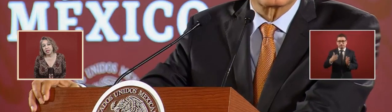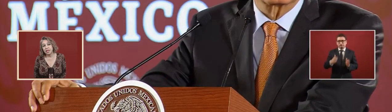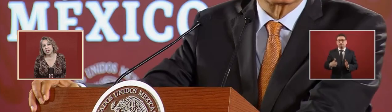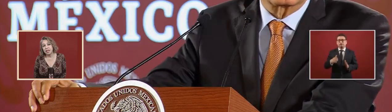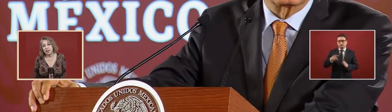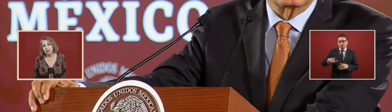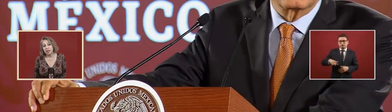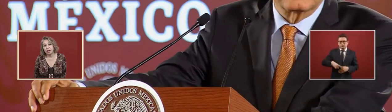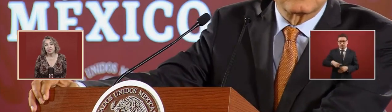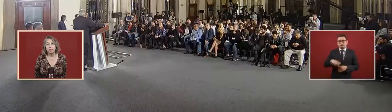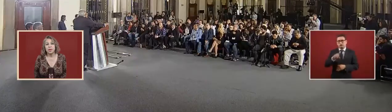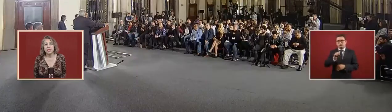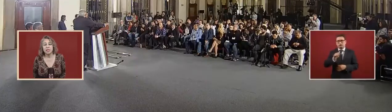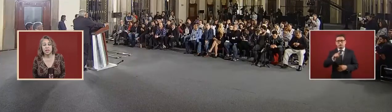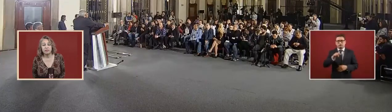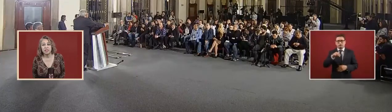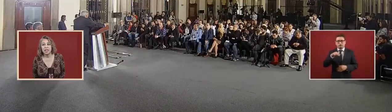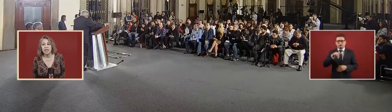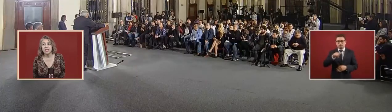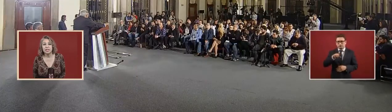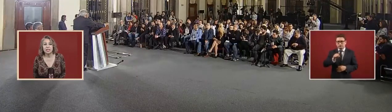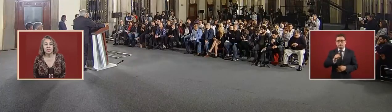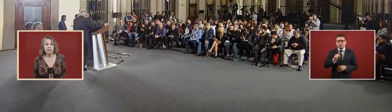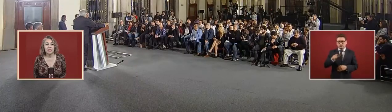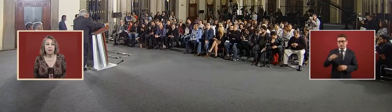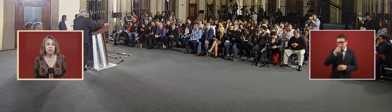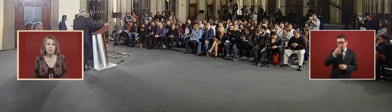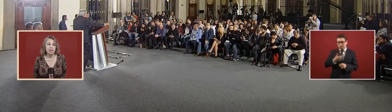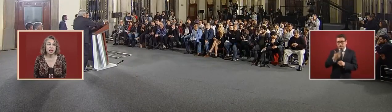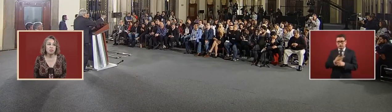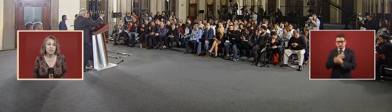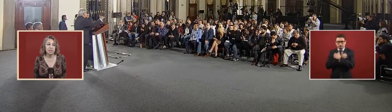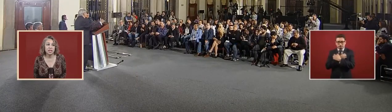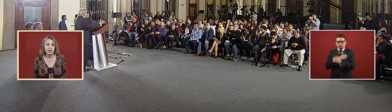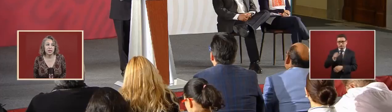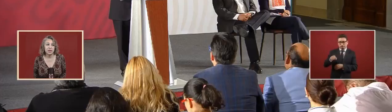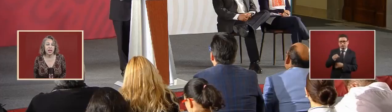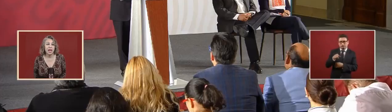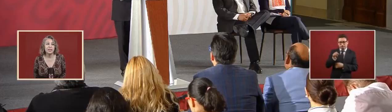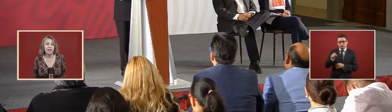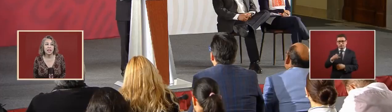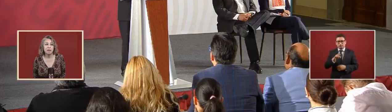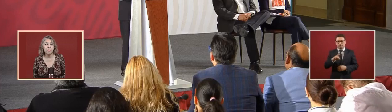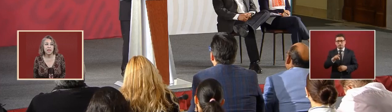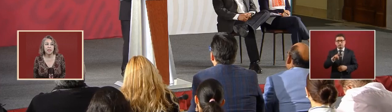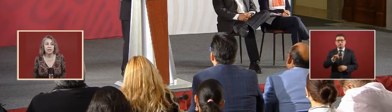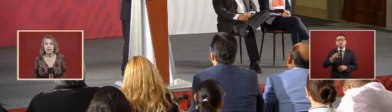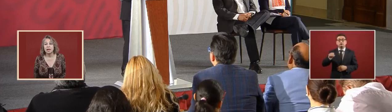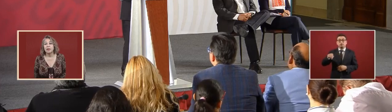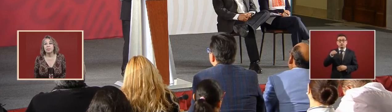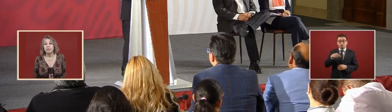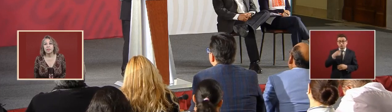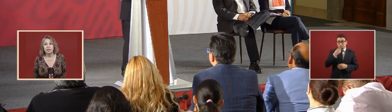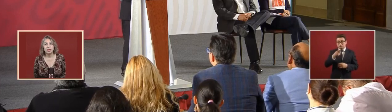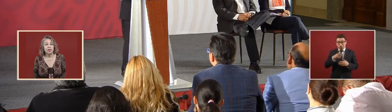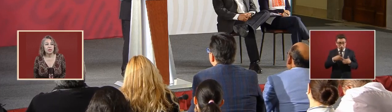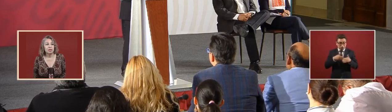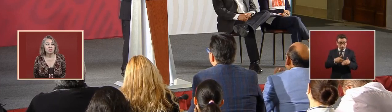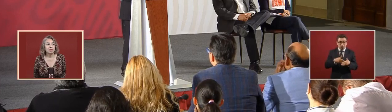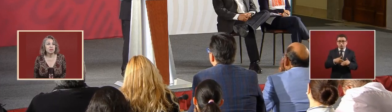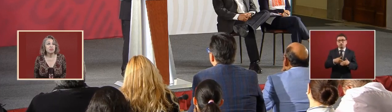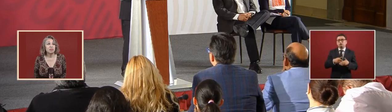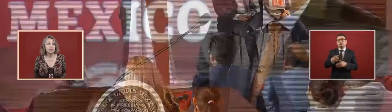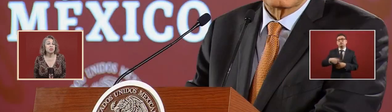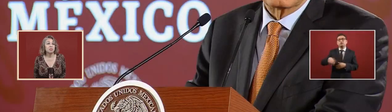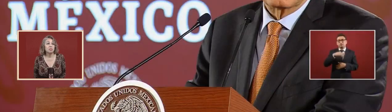that they did in the government of Salinas when Cedillo was the secretary and they limited a la educación